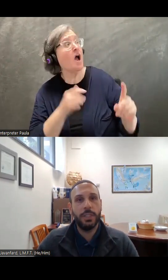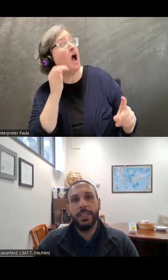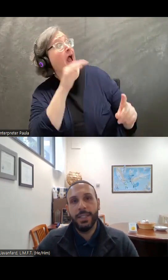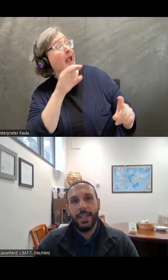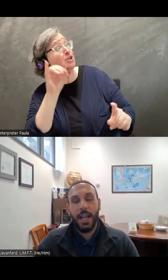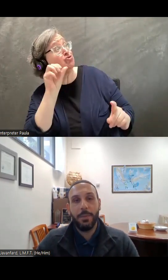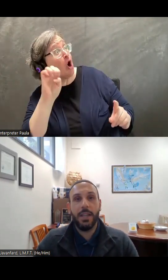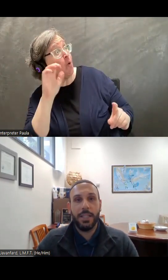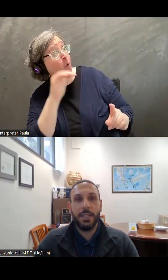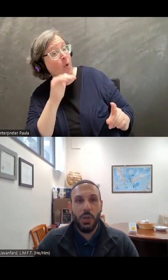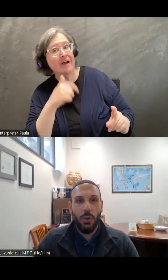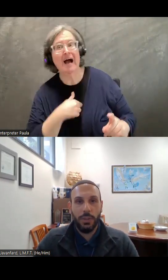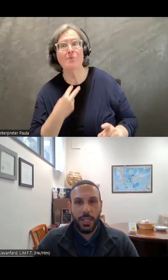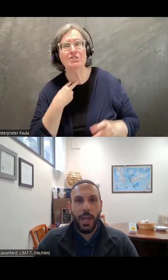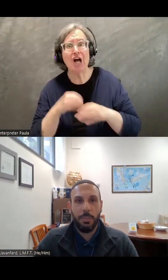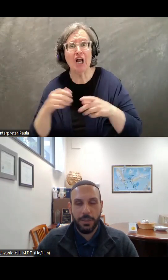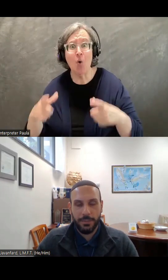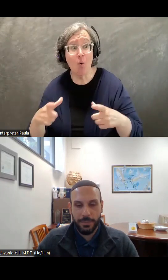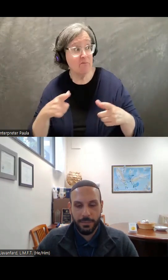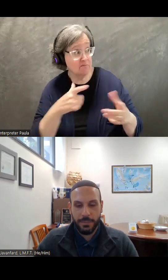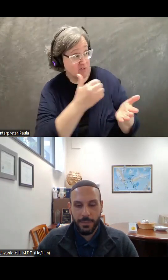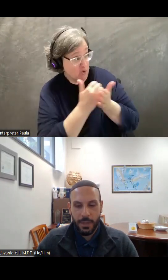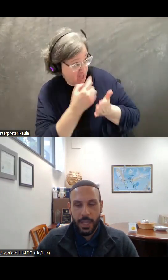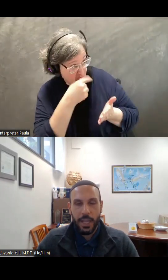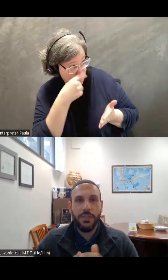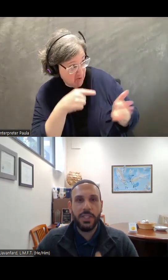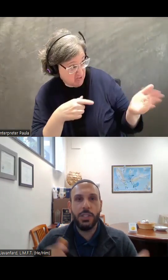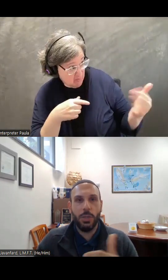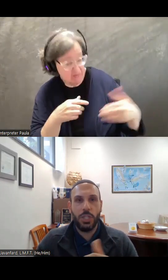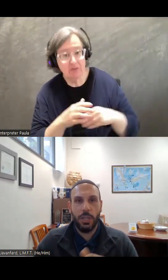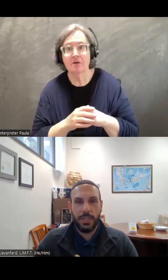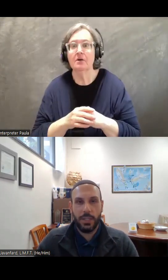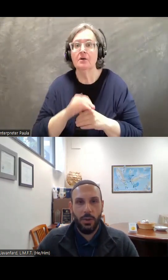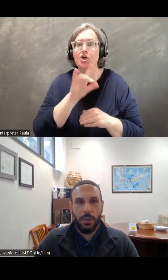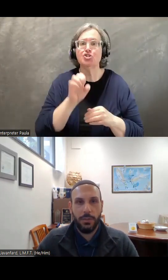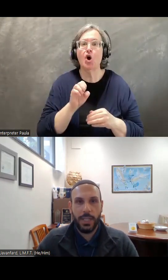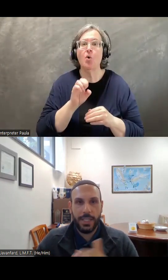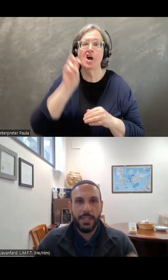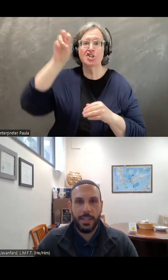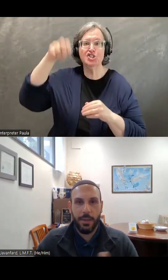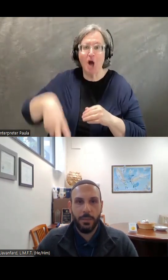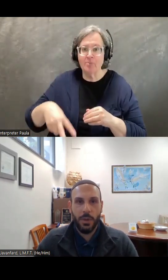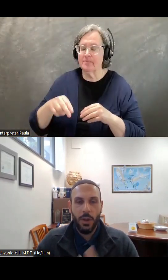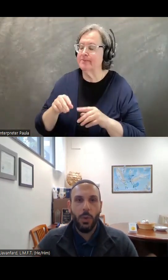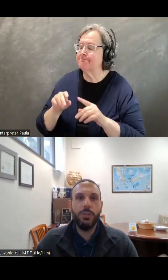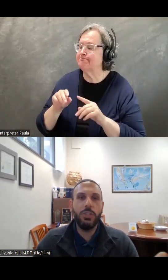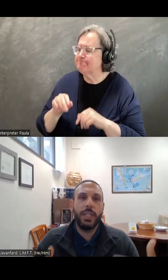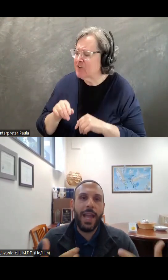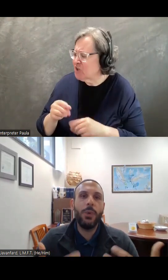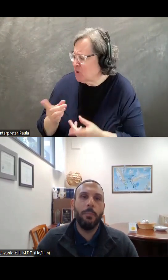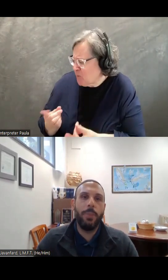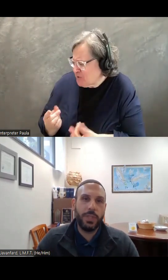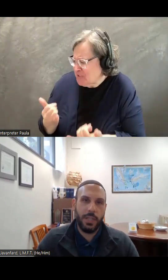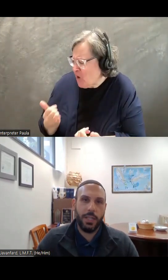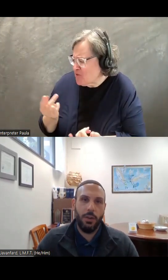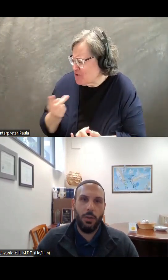Joe, I'm stuck in this hole. Can you help me?" And all of a sudden, Joe jumps into the hole, and he says to him, "What are you doing? Now